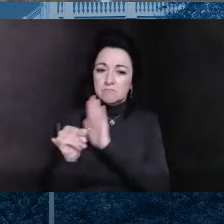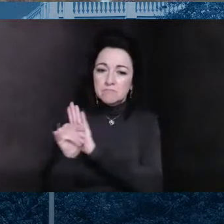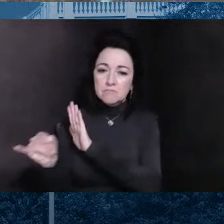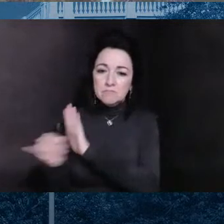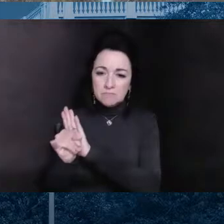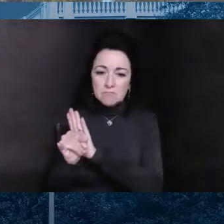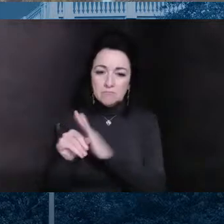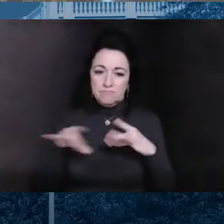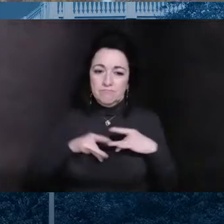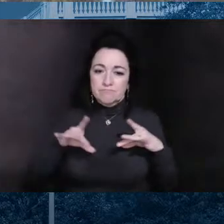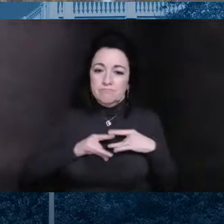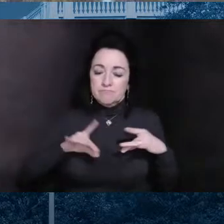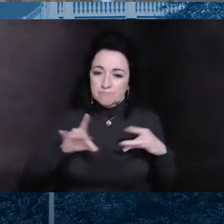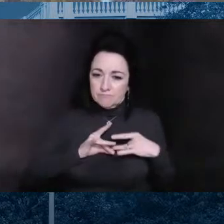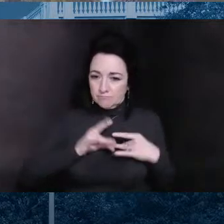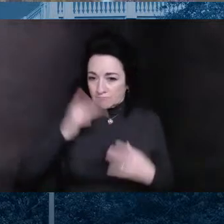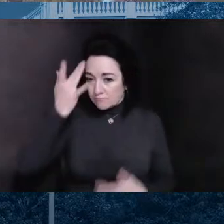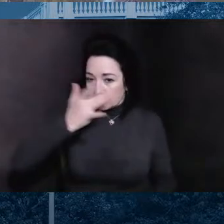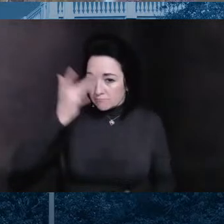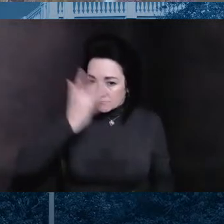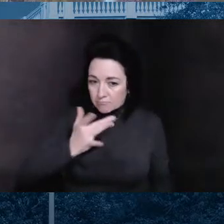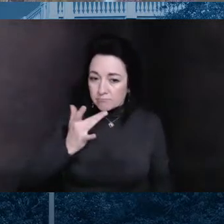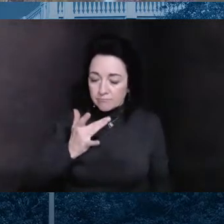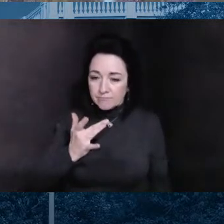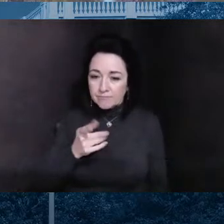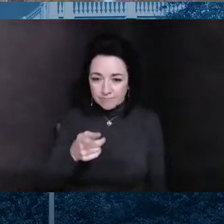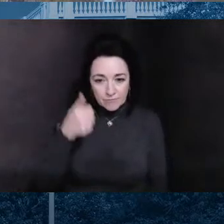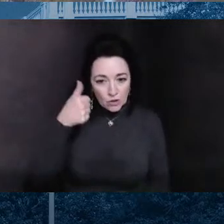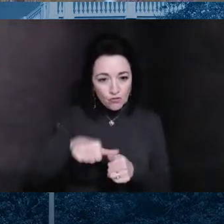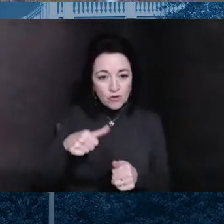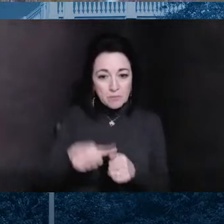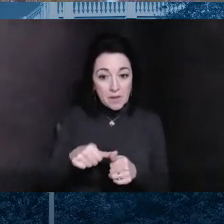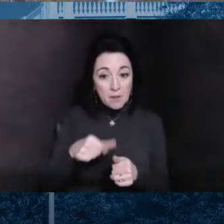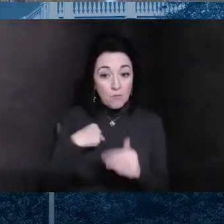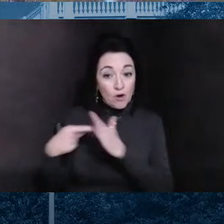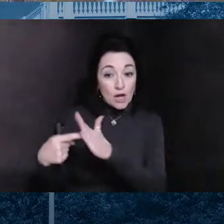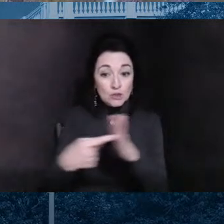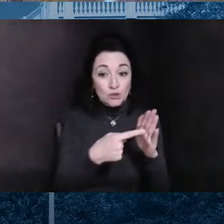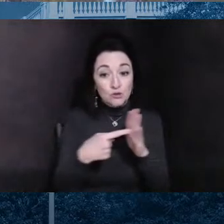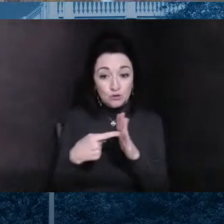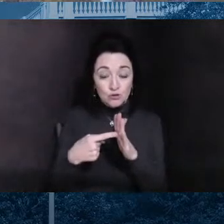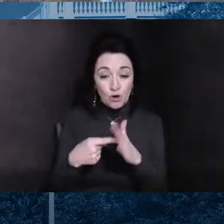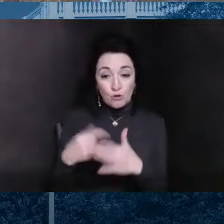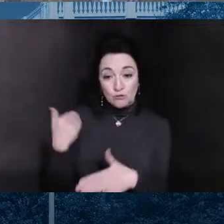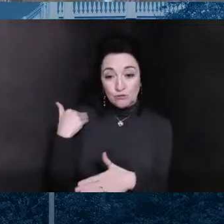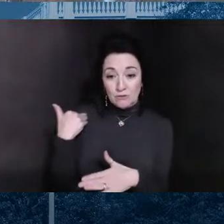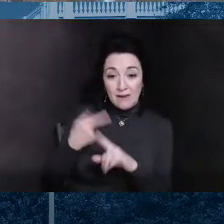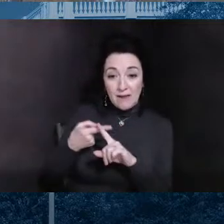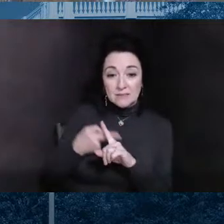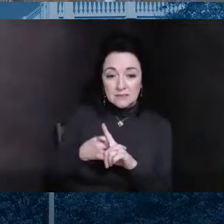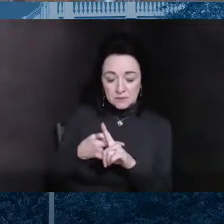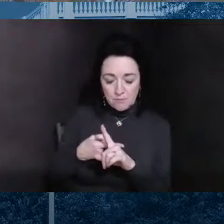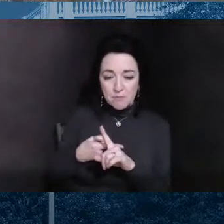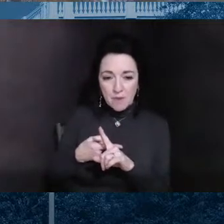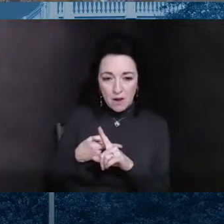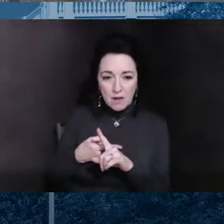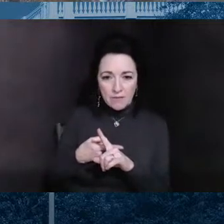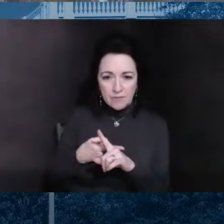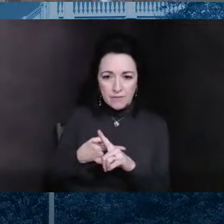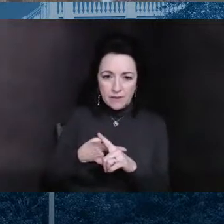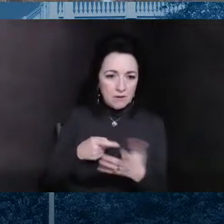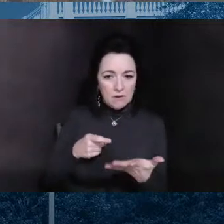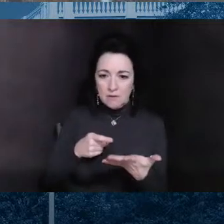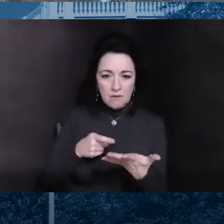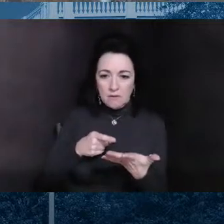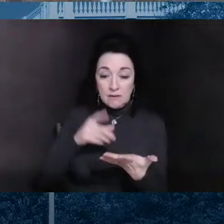earlier this month, when we had very high cases. Much of the state was